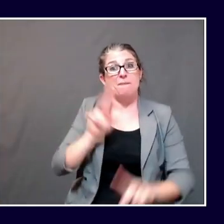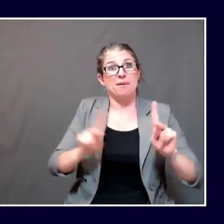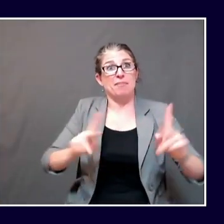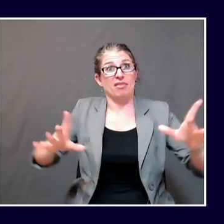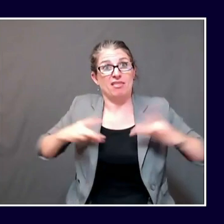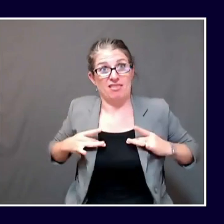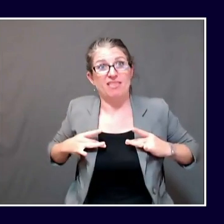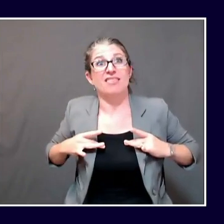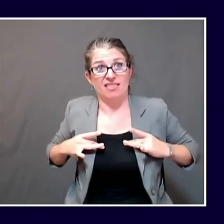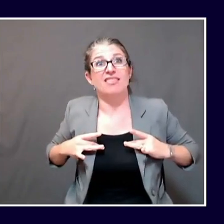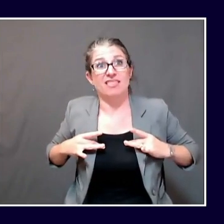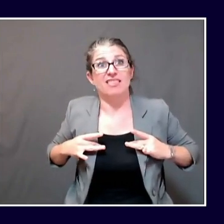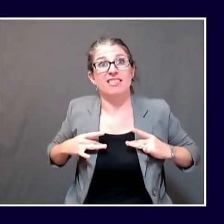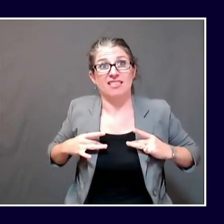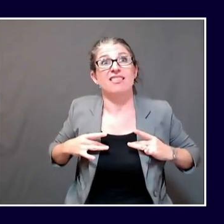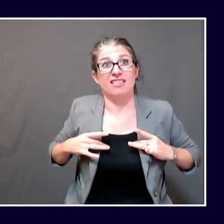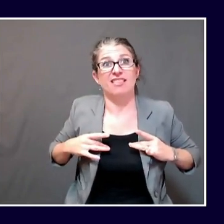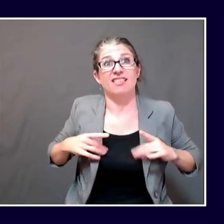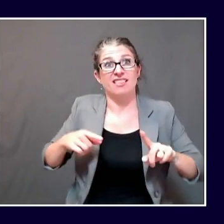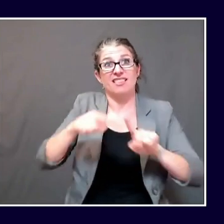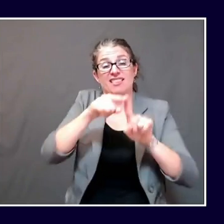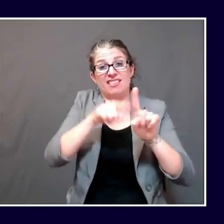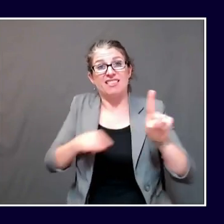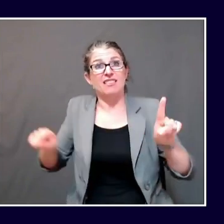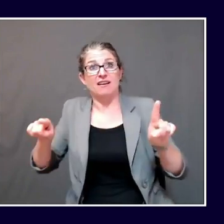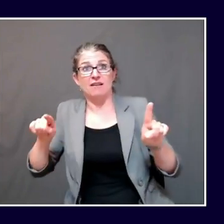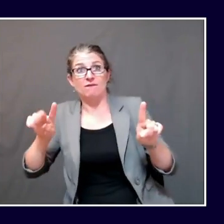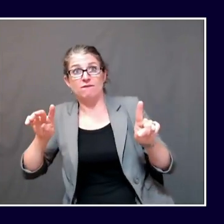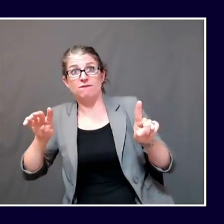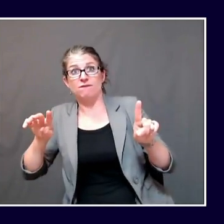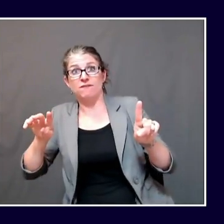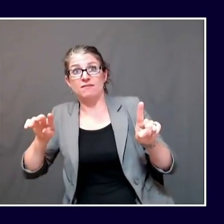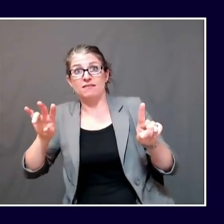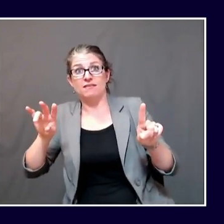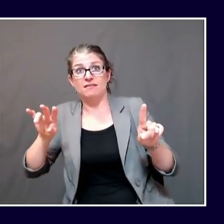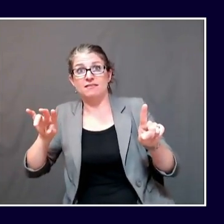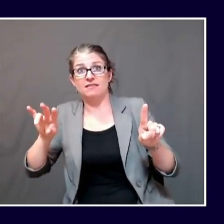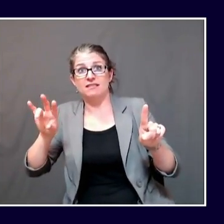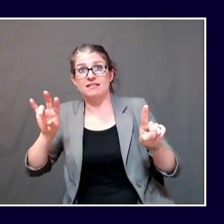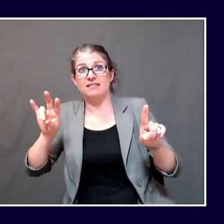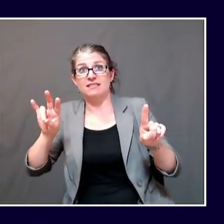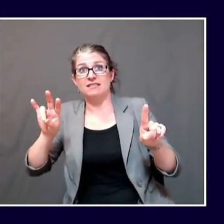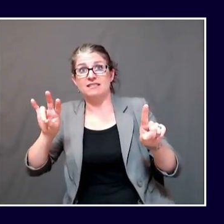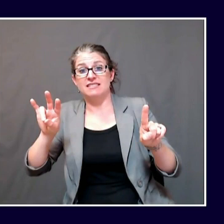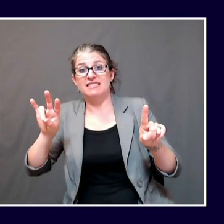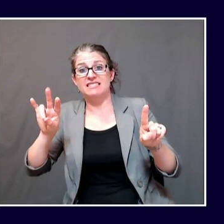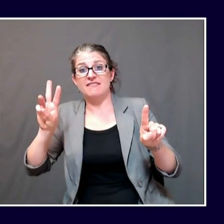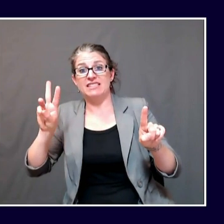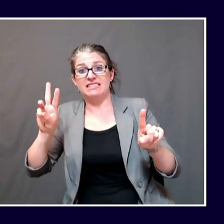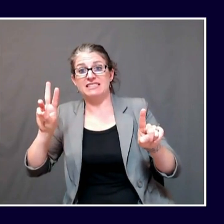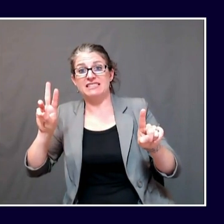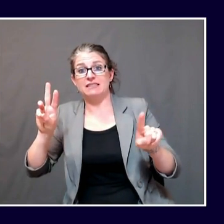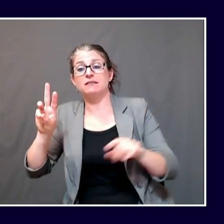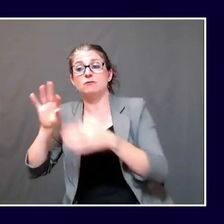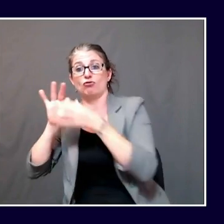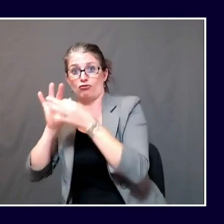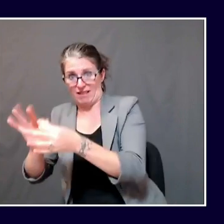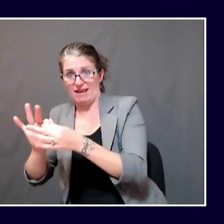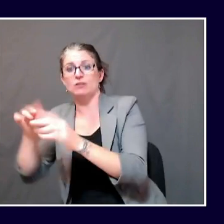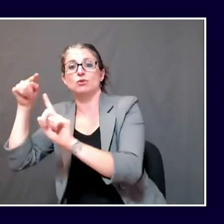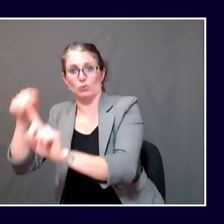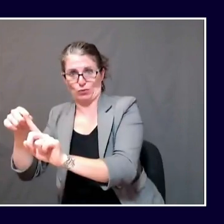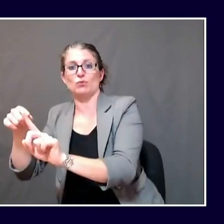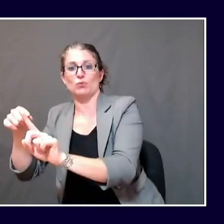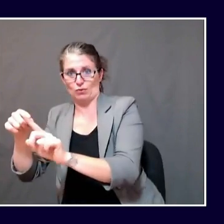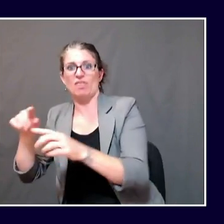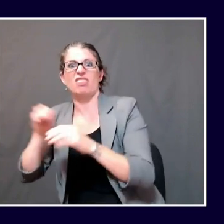76 of the 488 cases are known to be associated with an outbreak. To be sure, that may